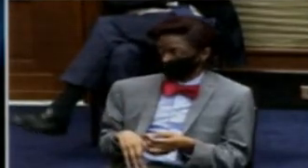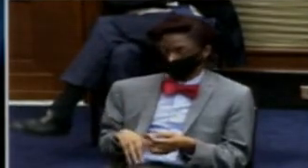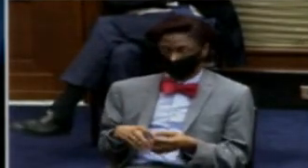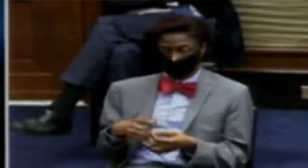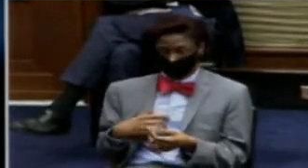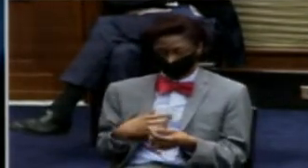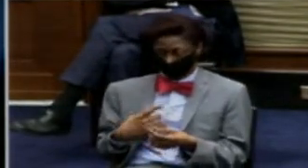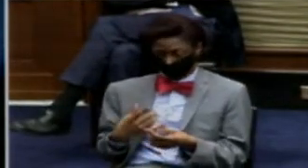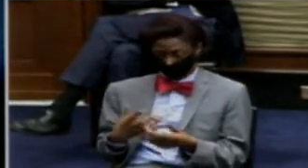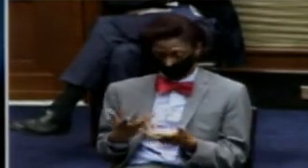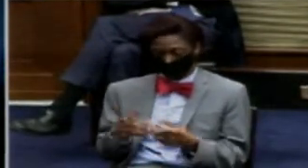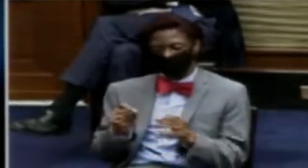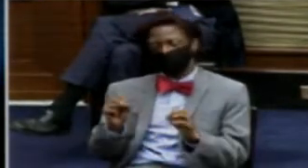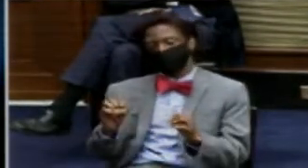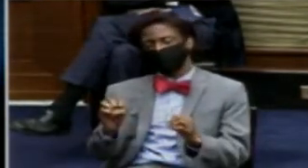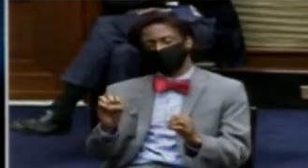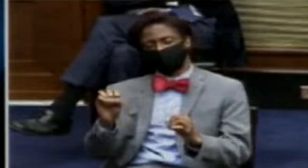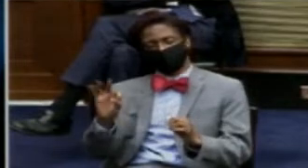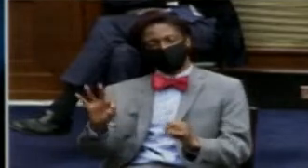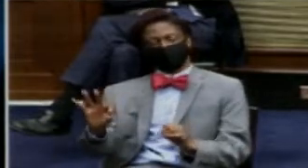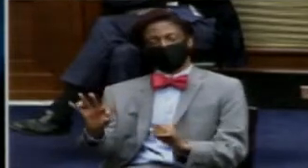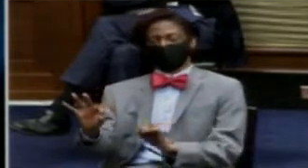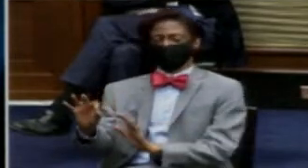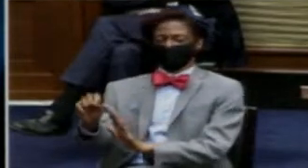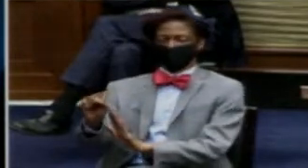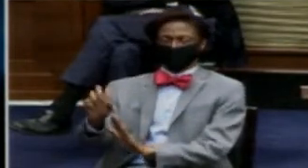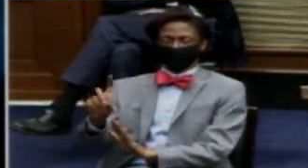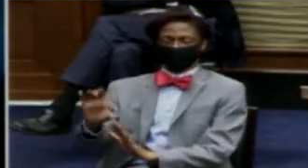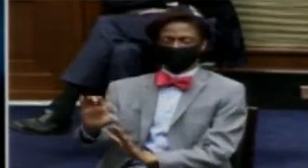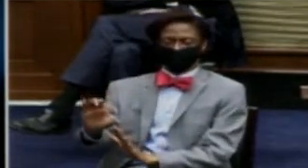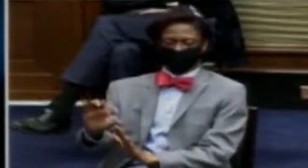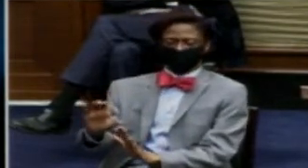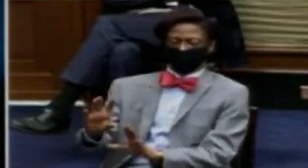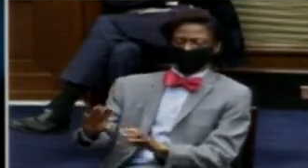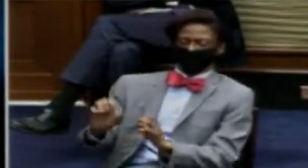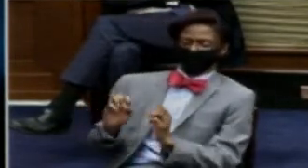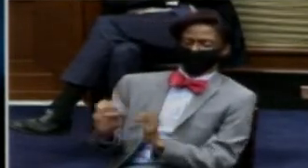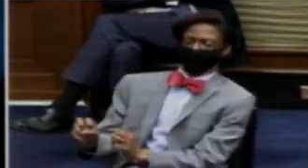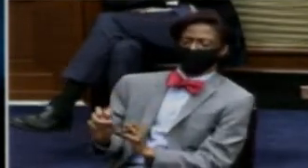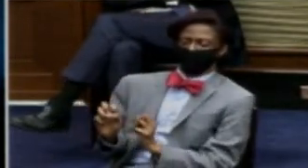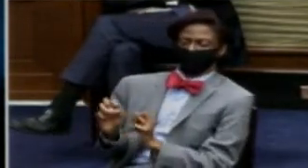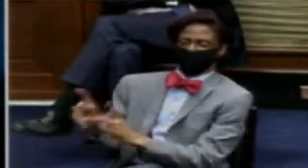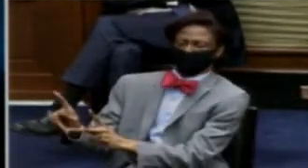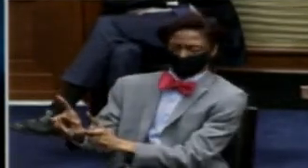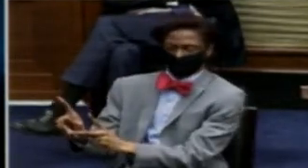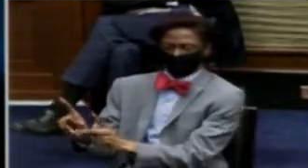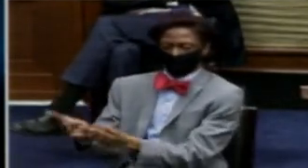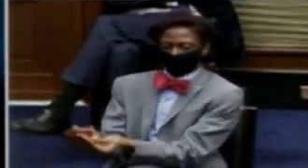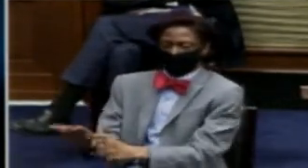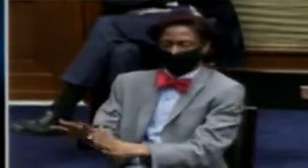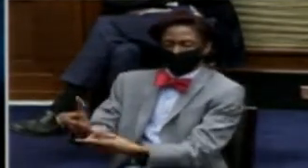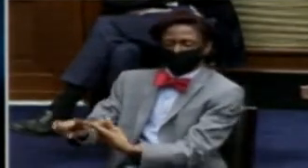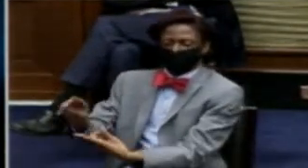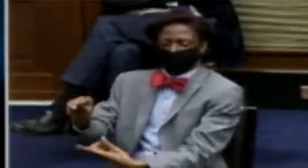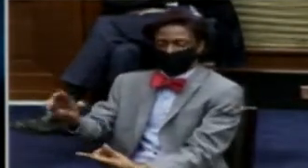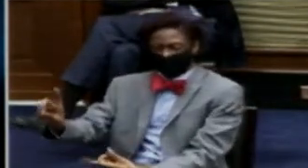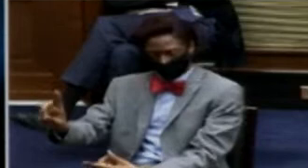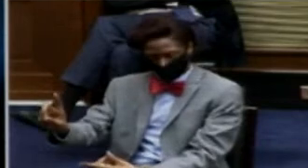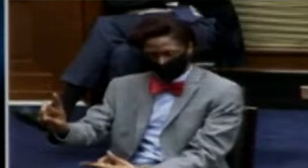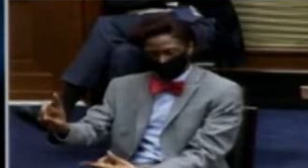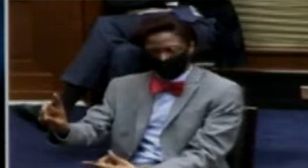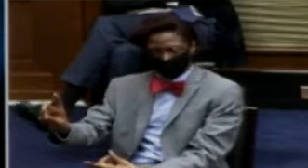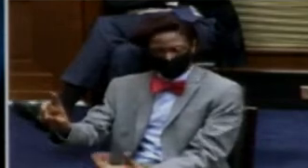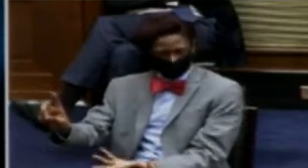granting them a state. What if DC were to retrocede back to Maryland, allowing DC citizens representation in both the House and the